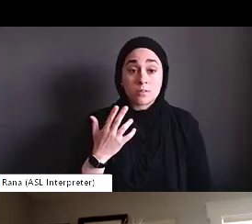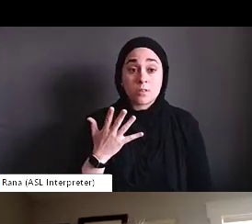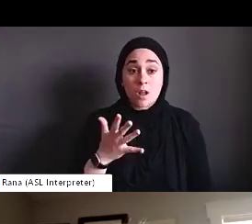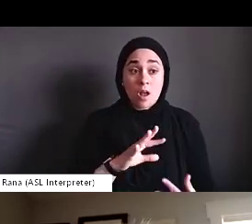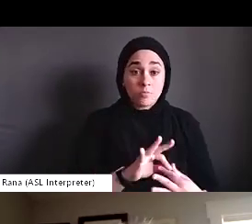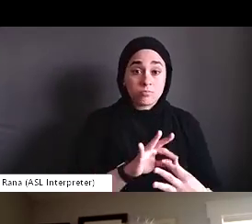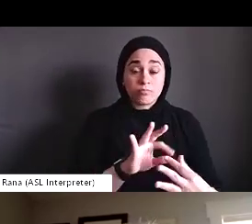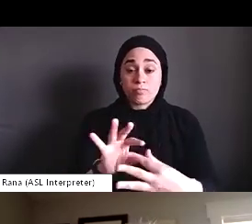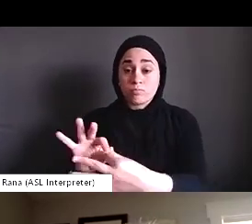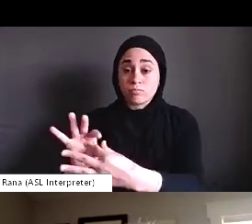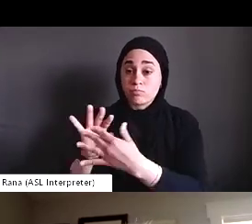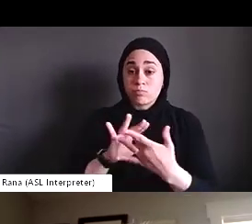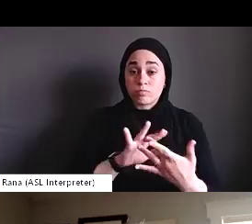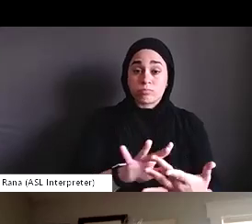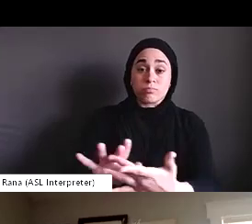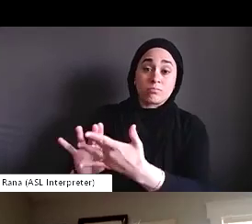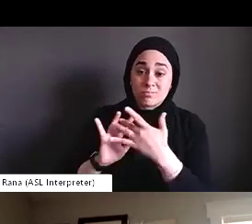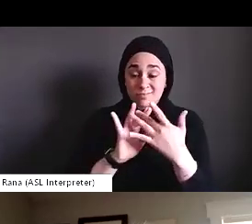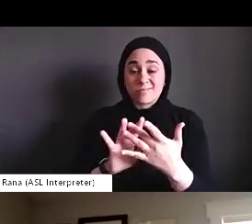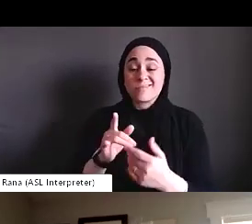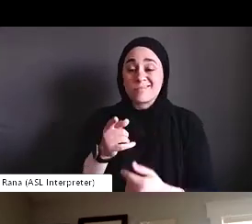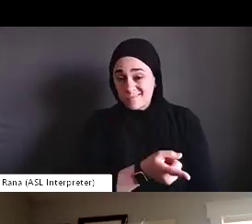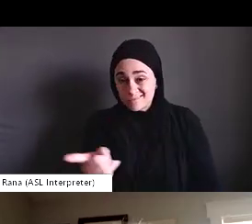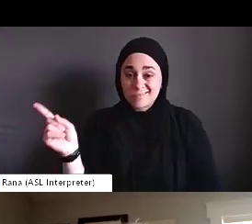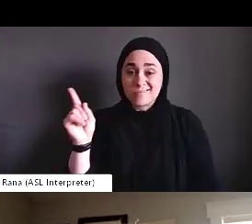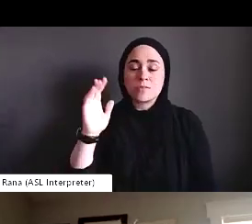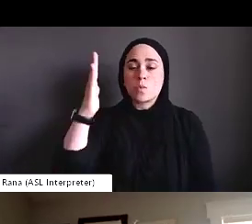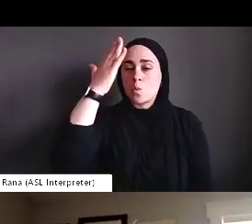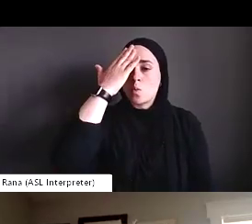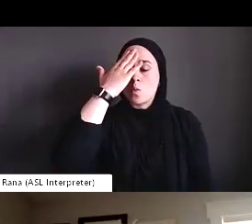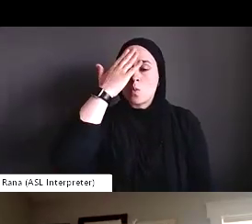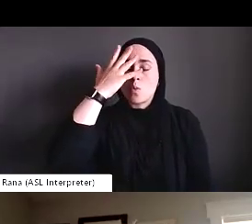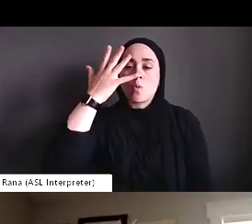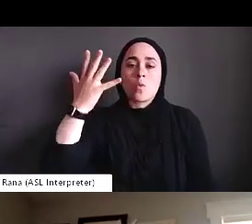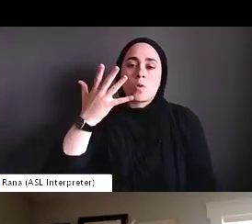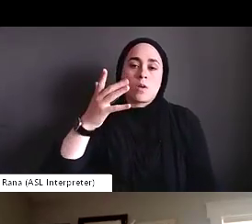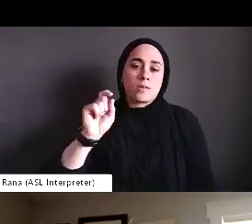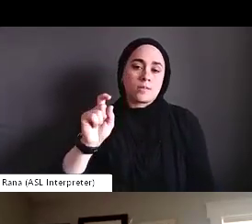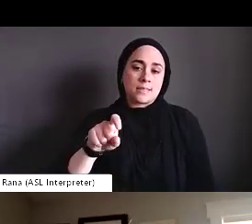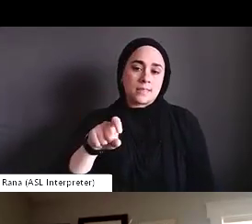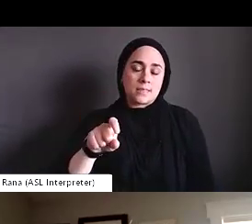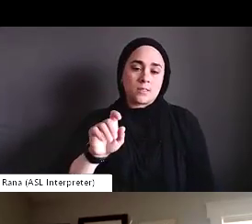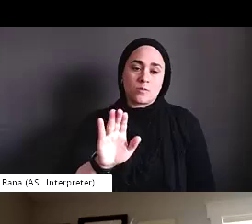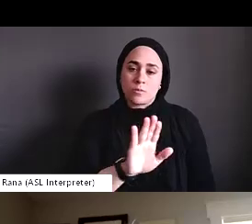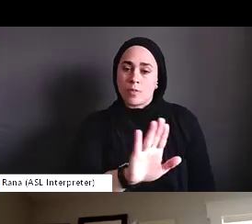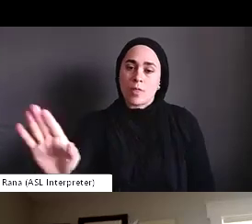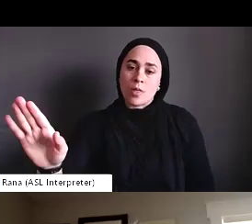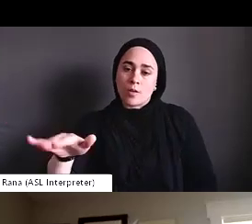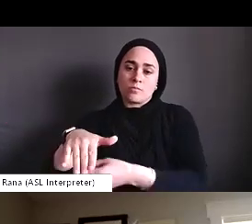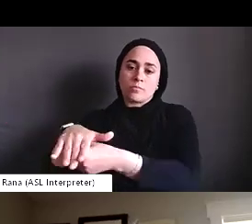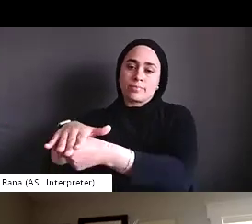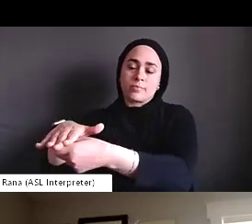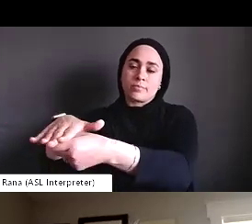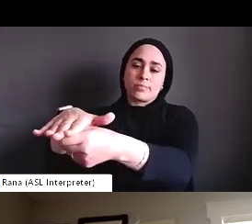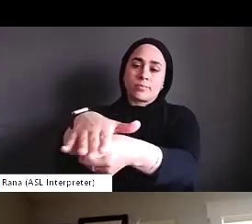the regional networks, who know what is needed in their area. So